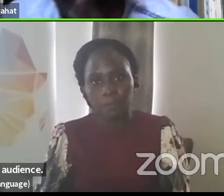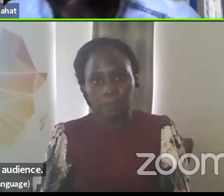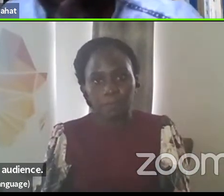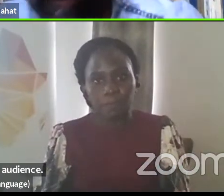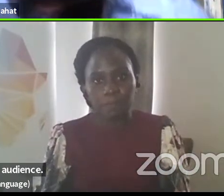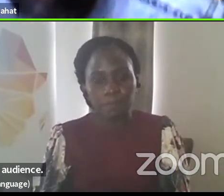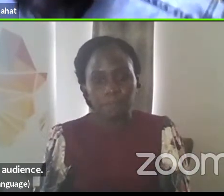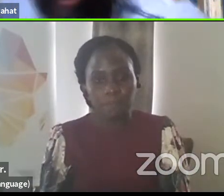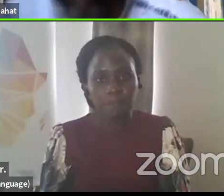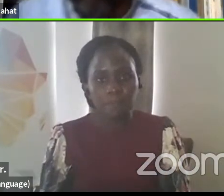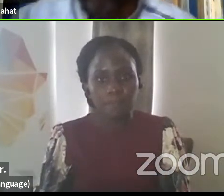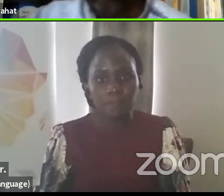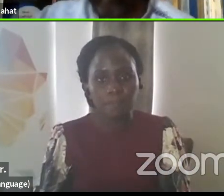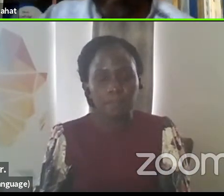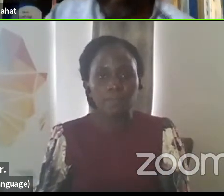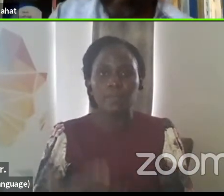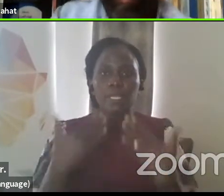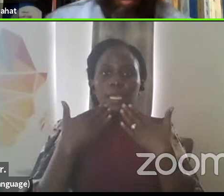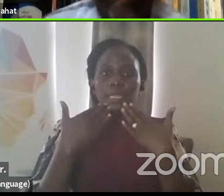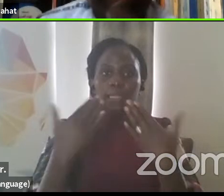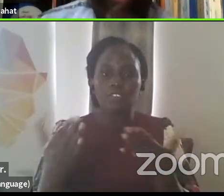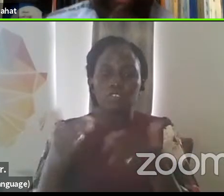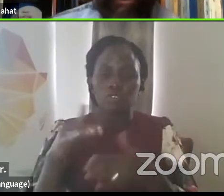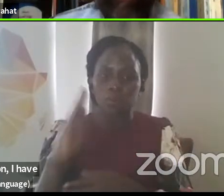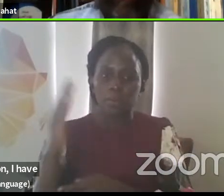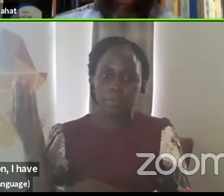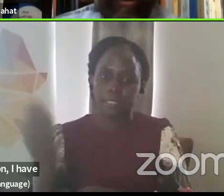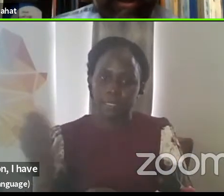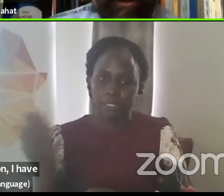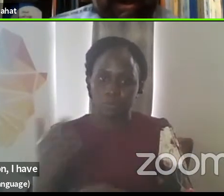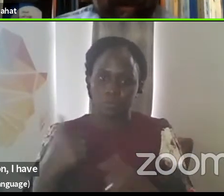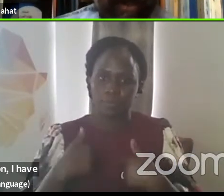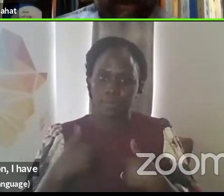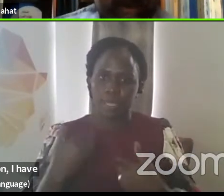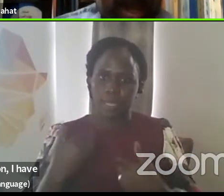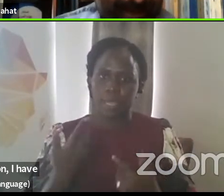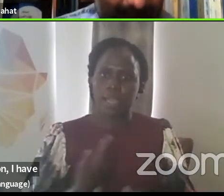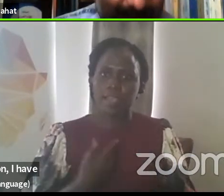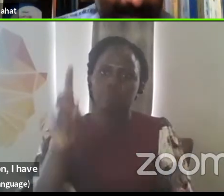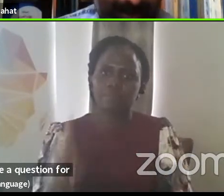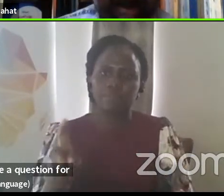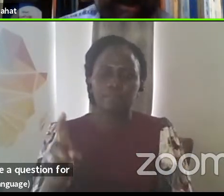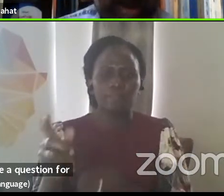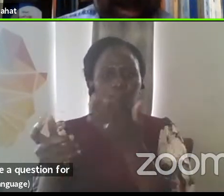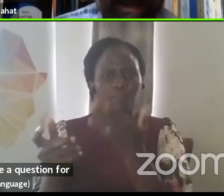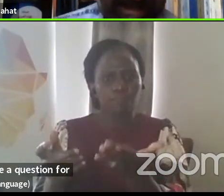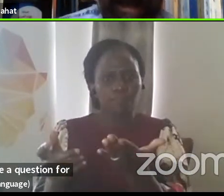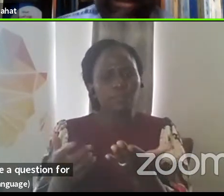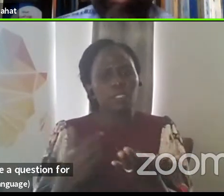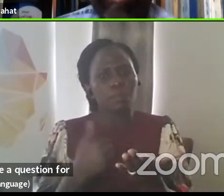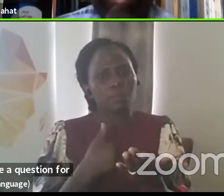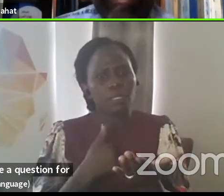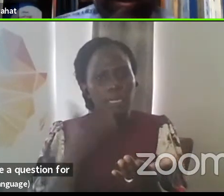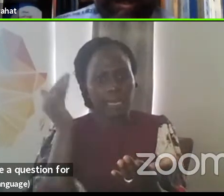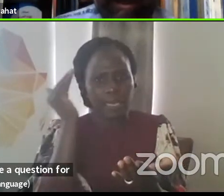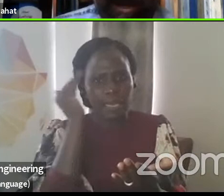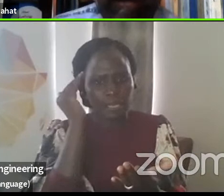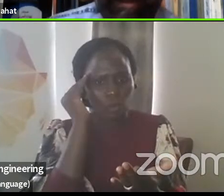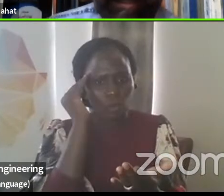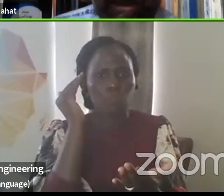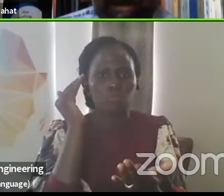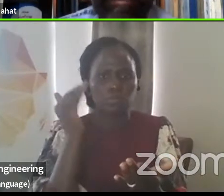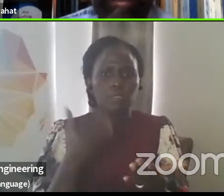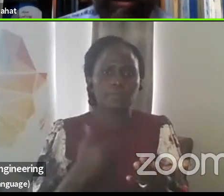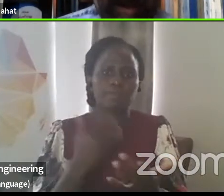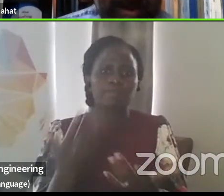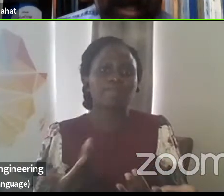Thank you for your presentation. I have a question for both of you. I know yes, you are engineering, not a lawyer,